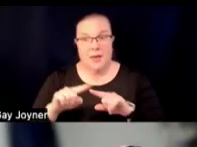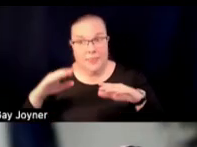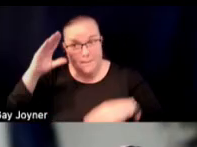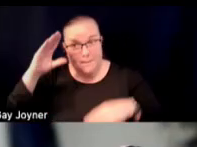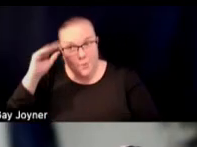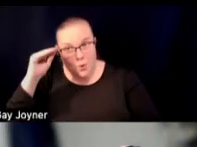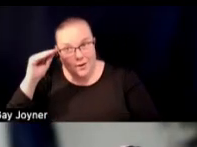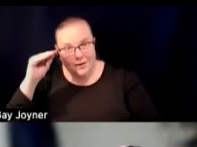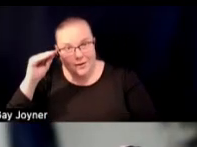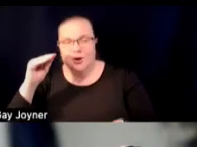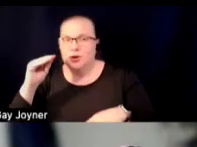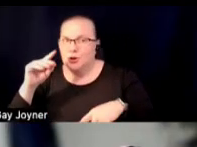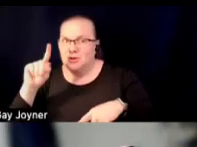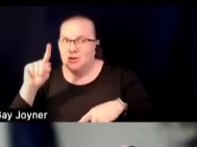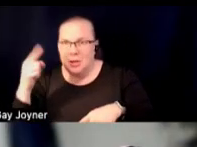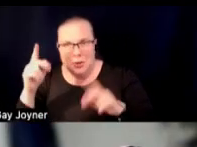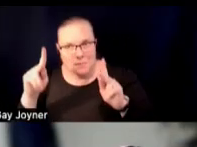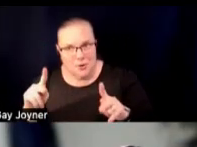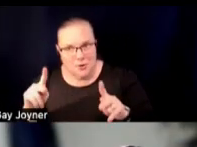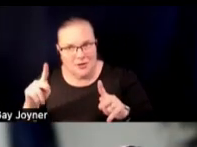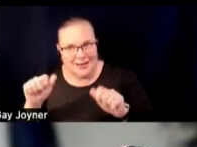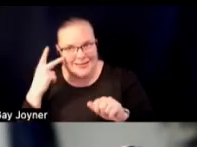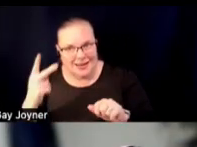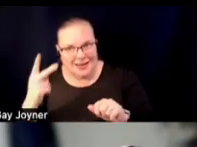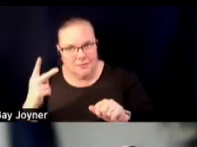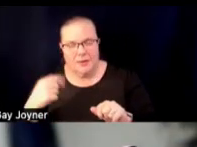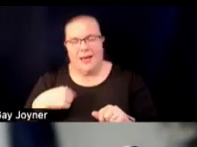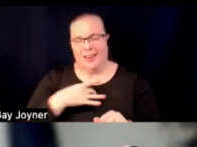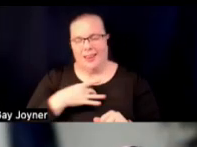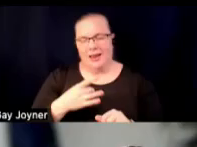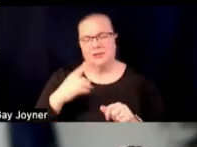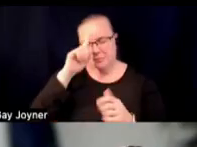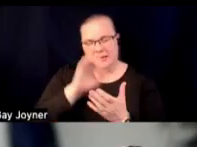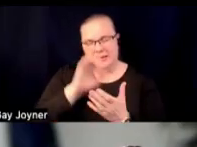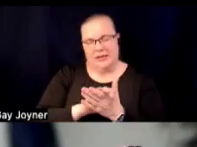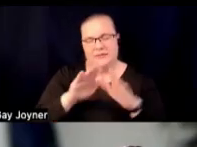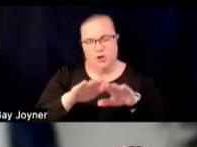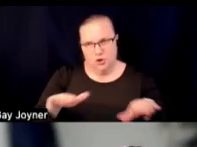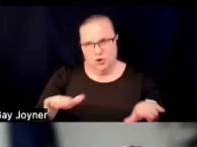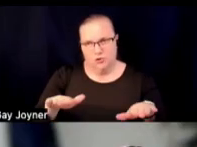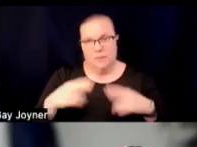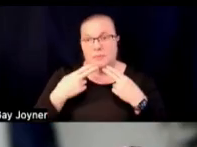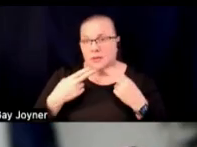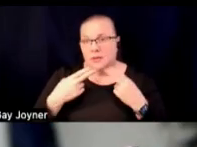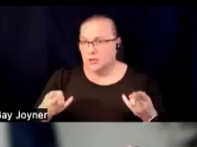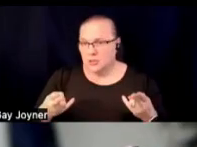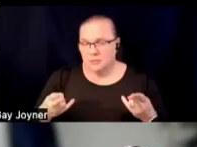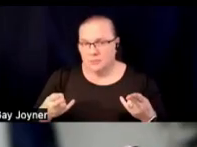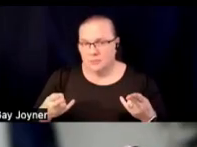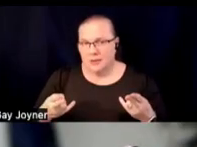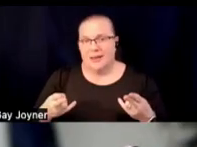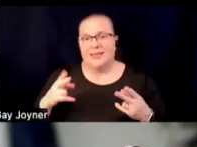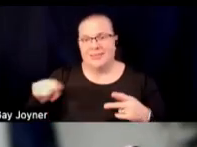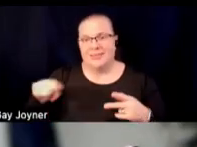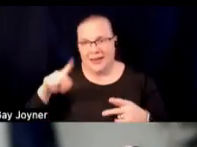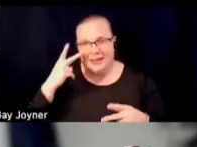to believe that children, since they're so innocent, have that ability to really see where adults can't see as